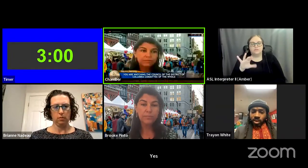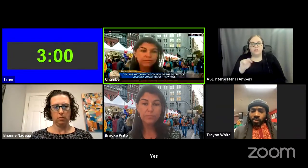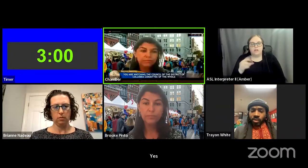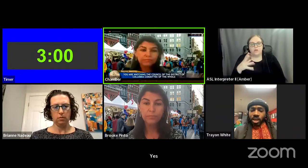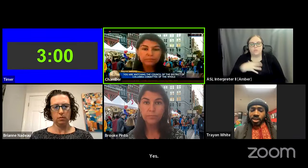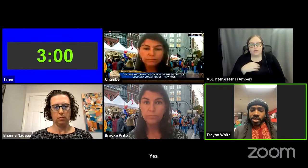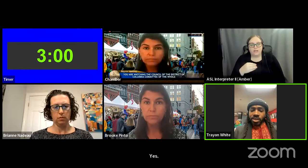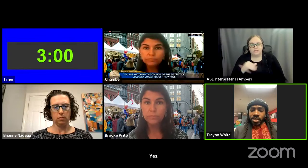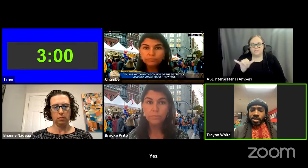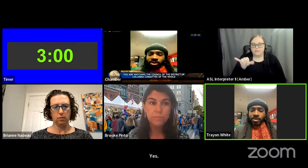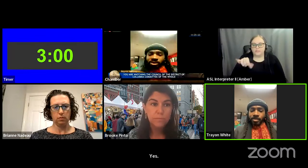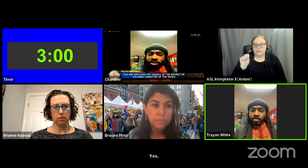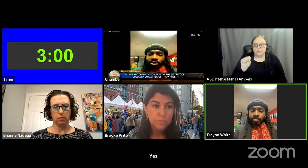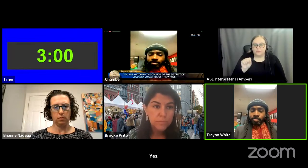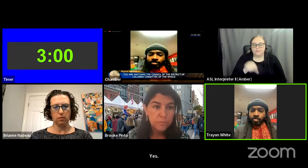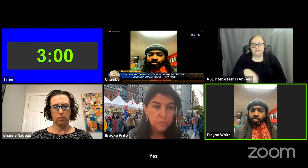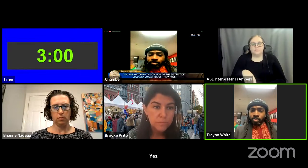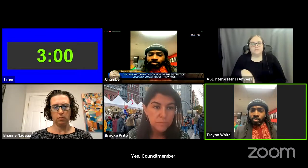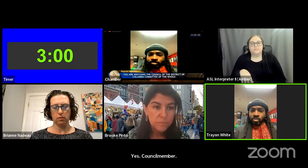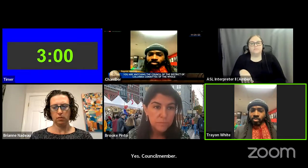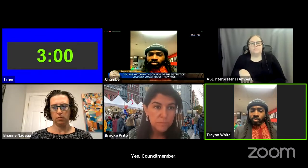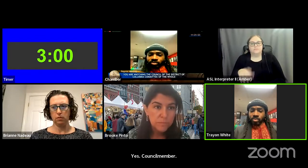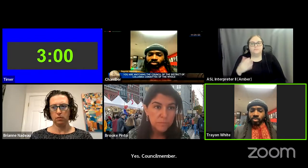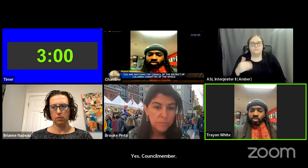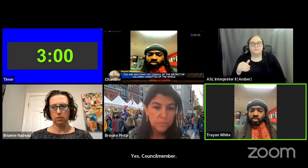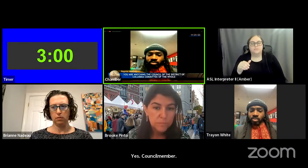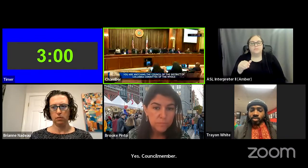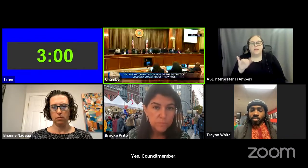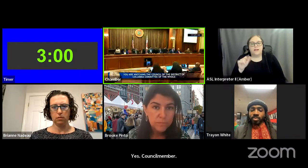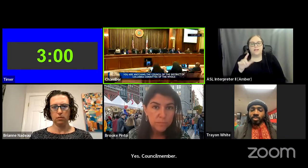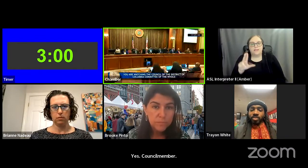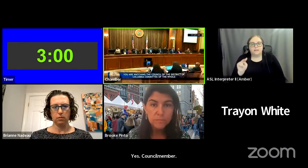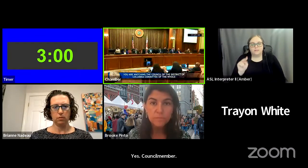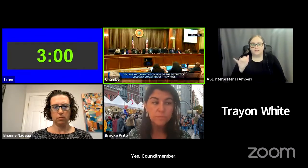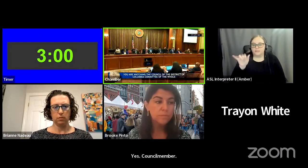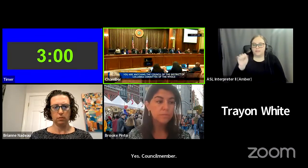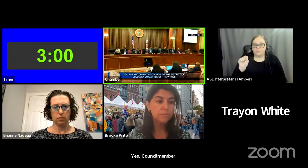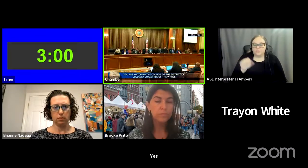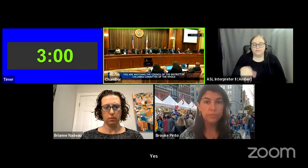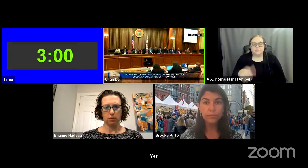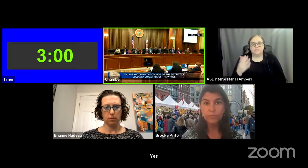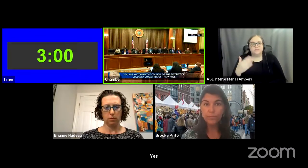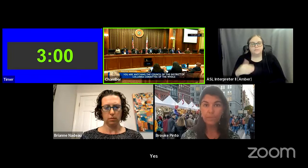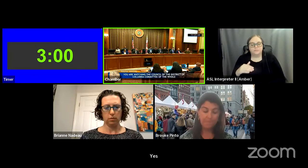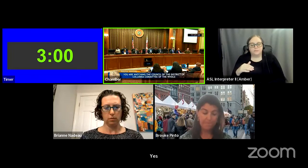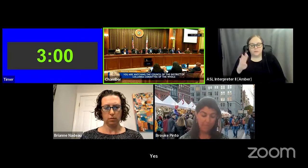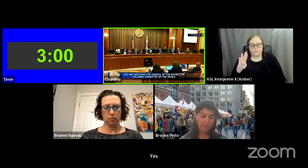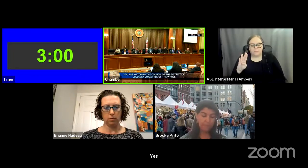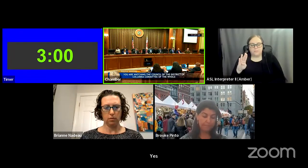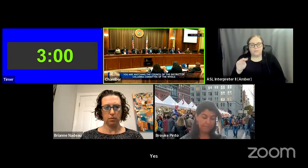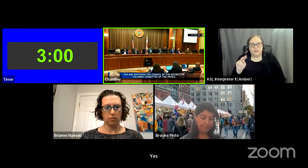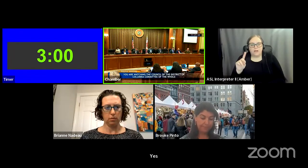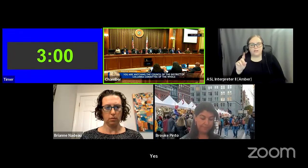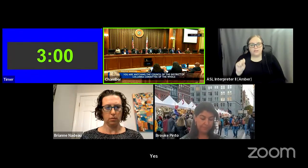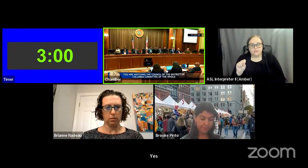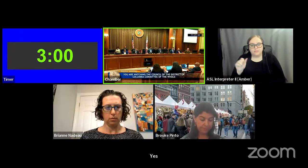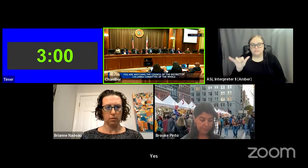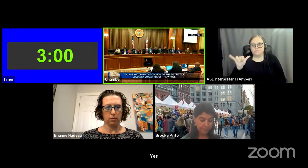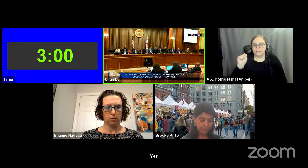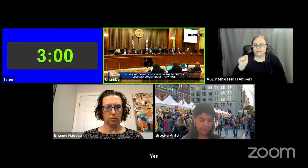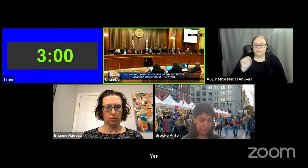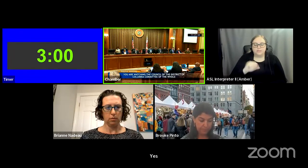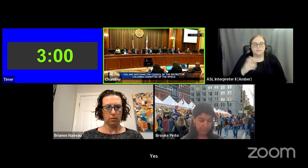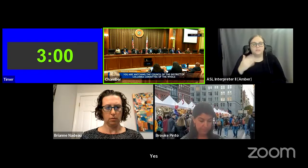White. Yes. Councilmember Trayon White votes yes. Councilmember Allen. Yes. Councilmember Allen votes yes. Councilmember Bonds. Yes. Councilmember Bonds votes